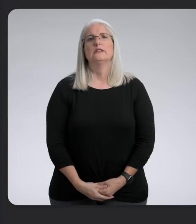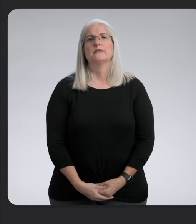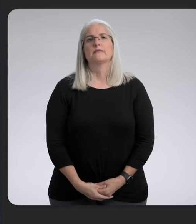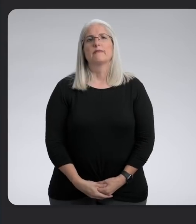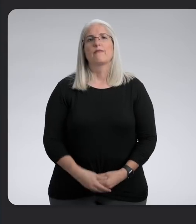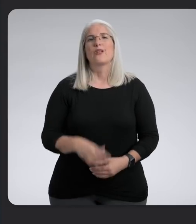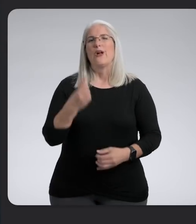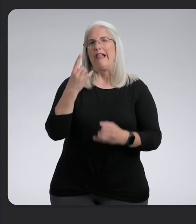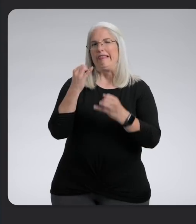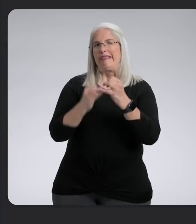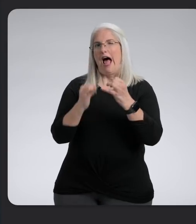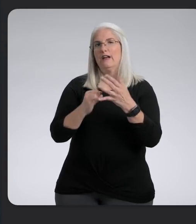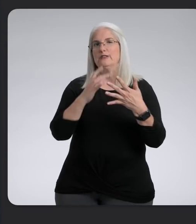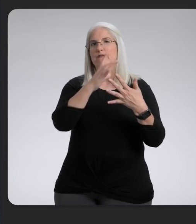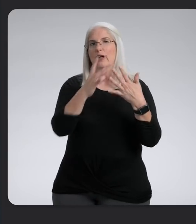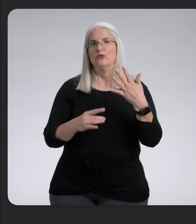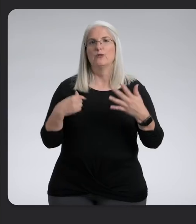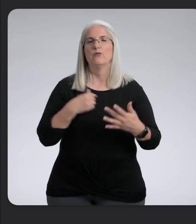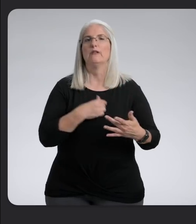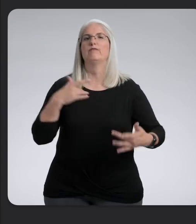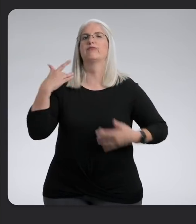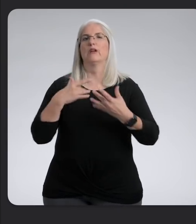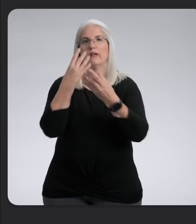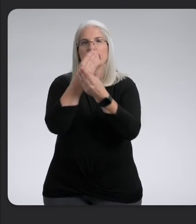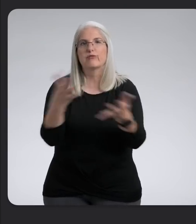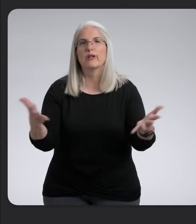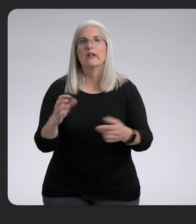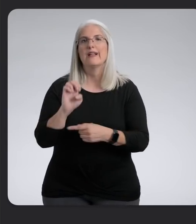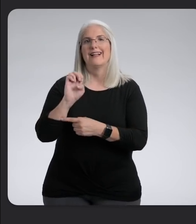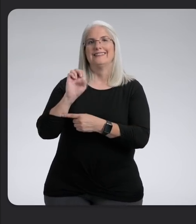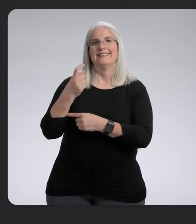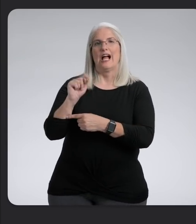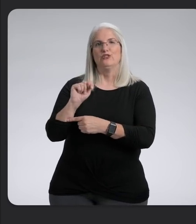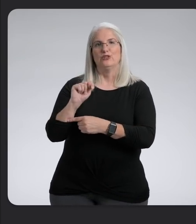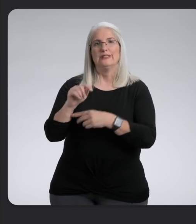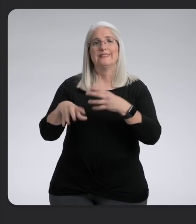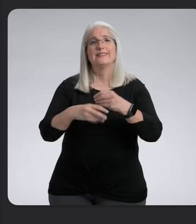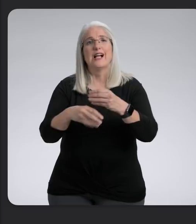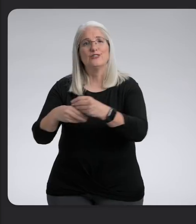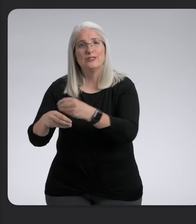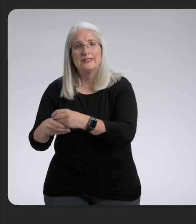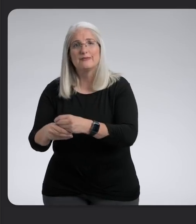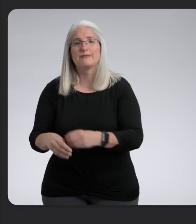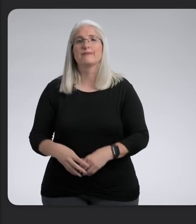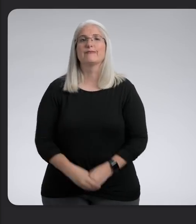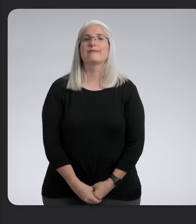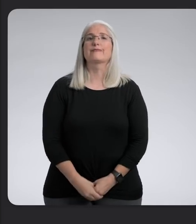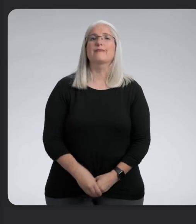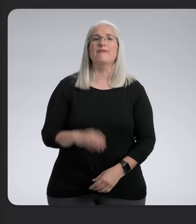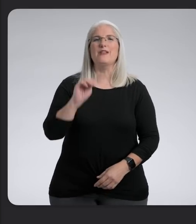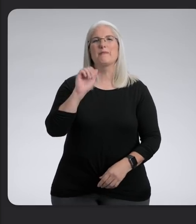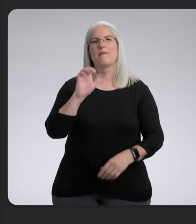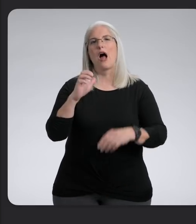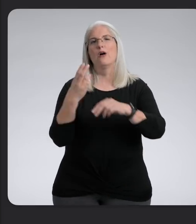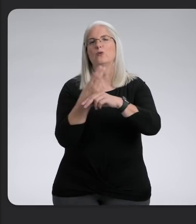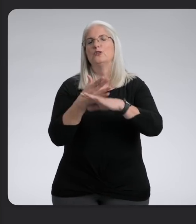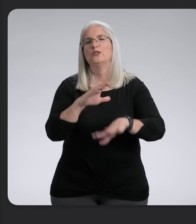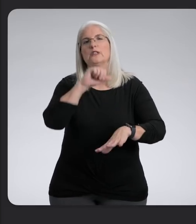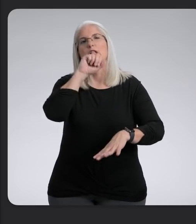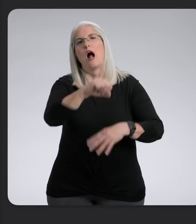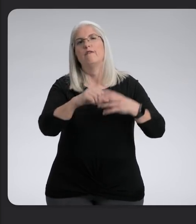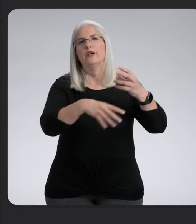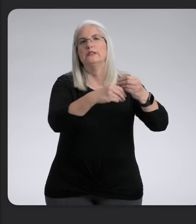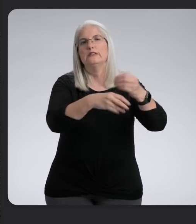share: extensions. Mac users love to deeply customize Safari with extensions like Grammarly, Honey,